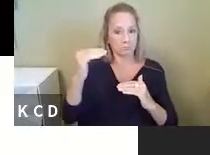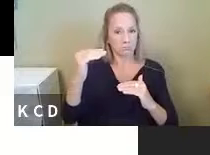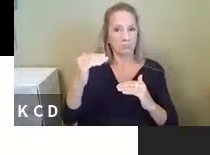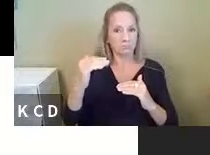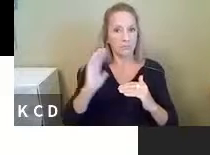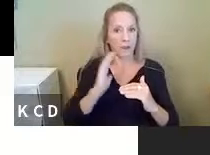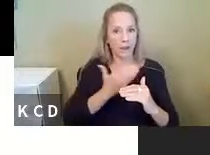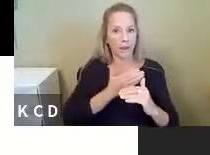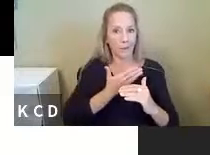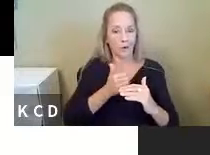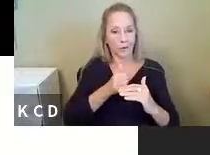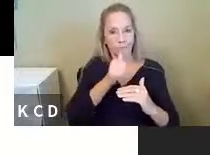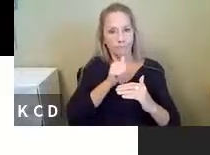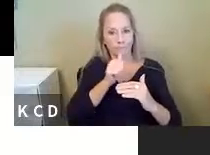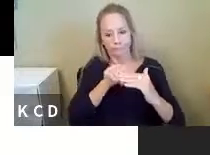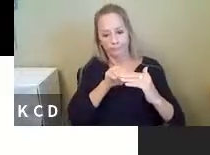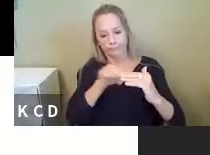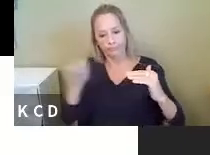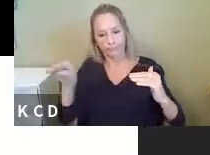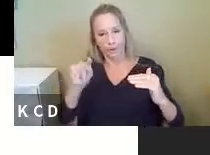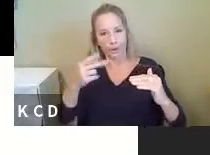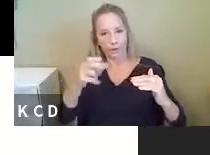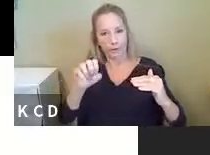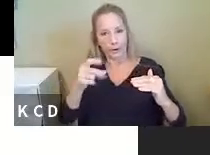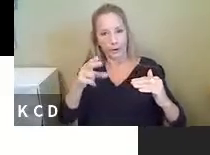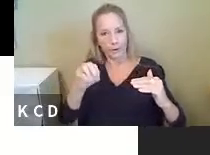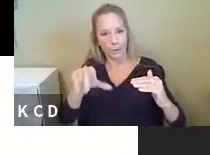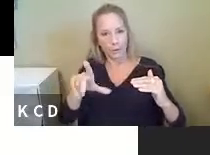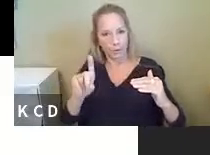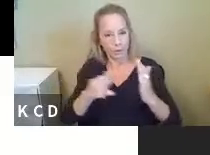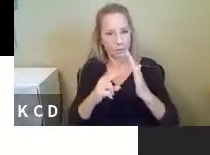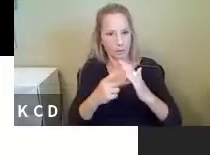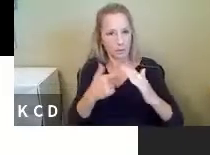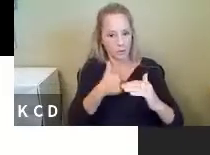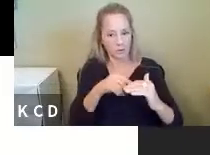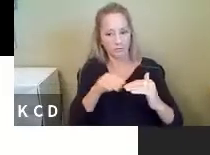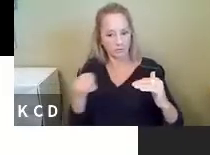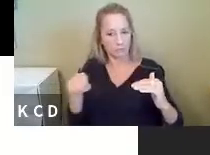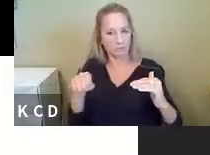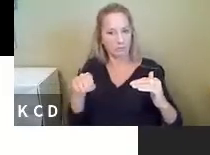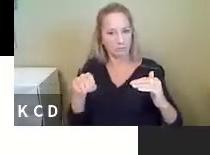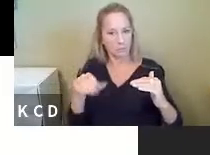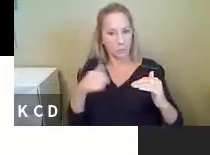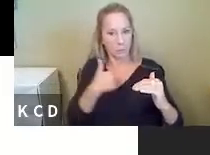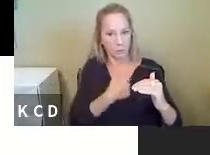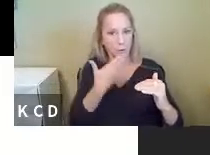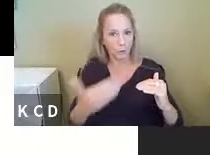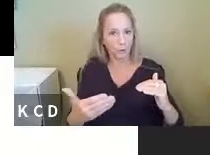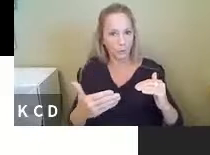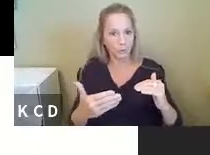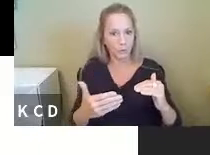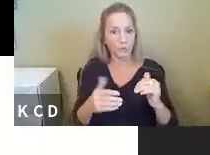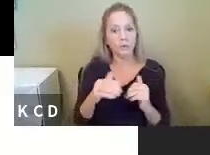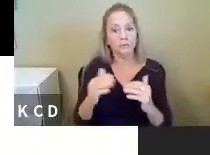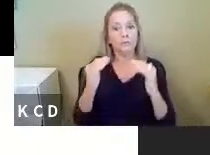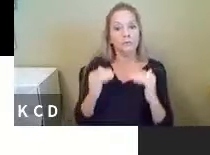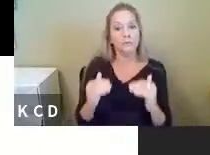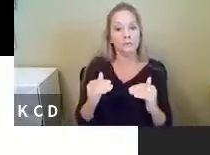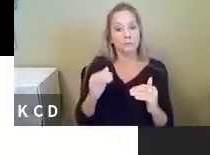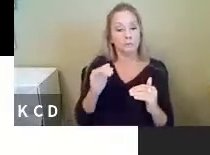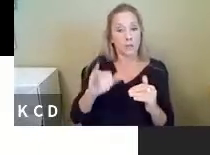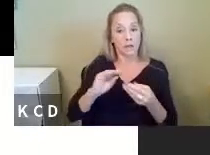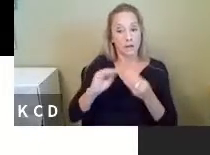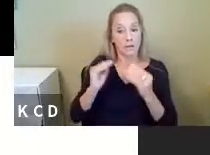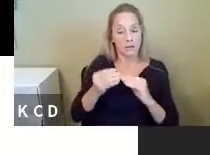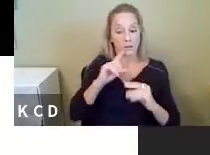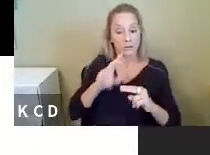again, assuming that the testing volumes are okay, then it's certainly dropping, and the points I raised